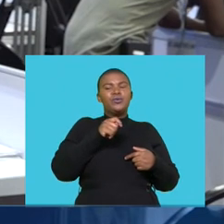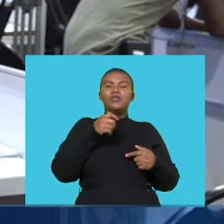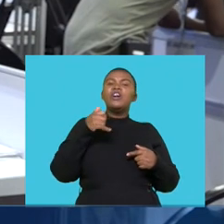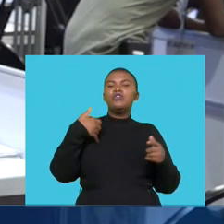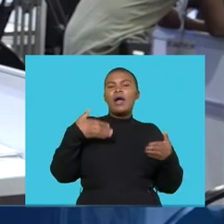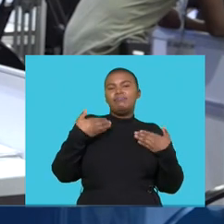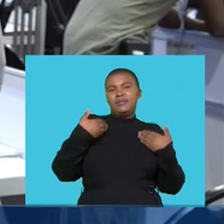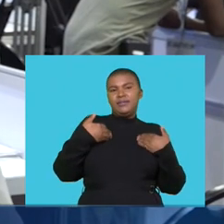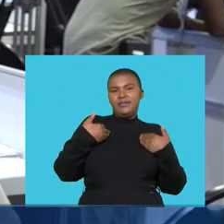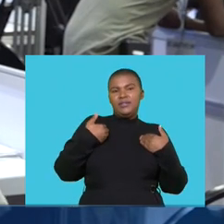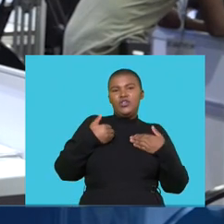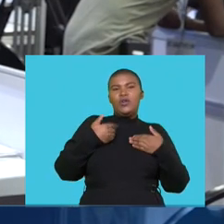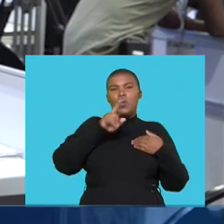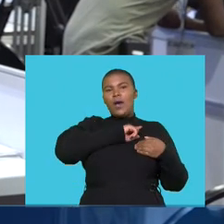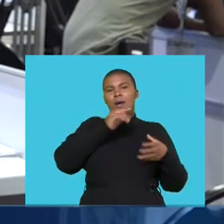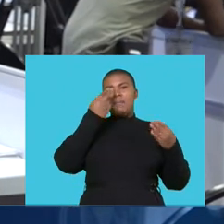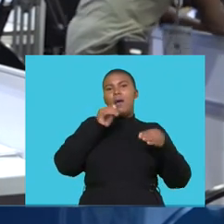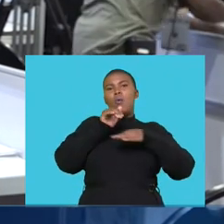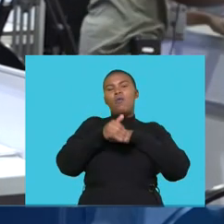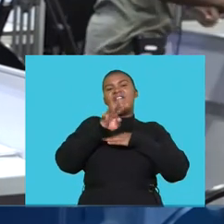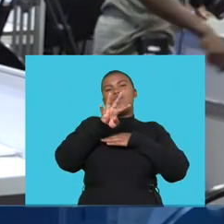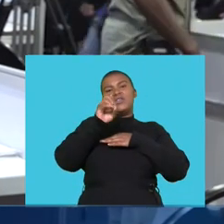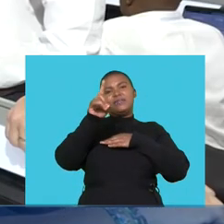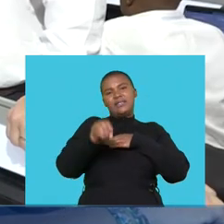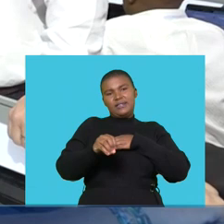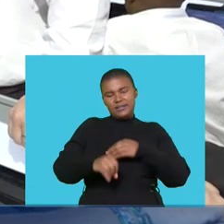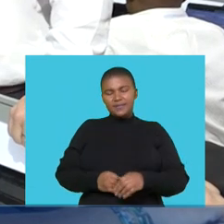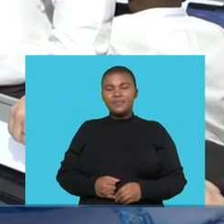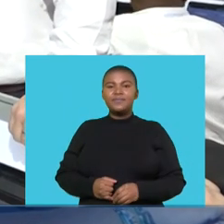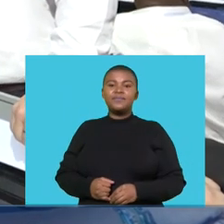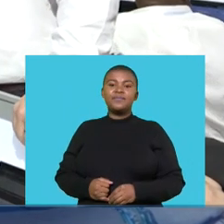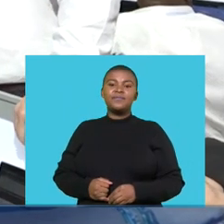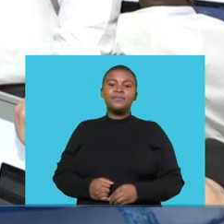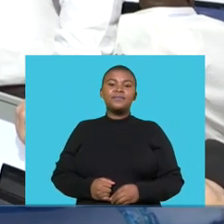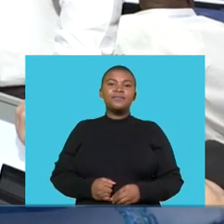40% of those votes We